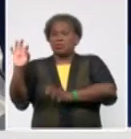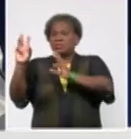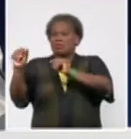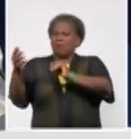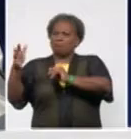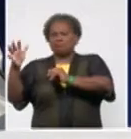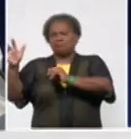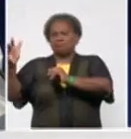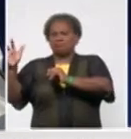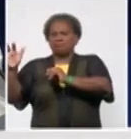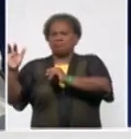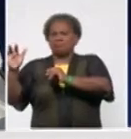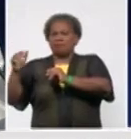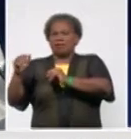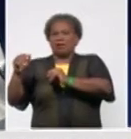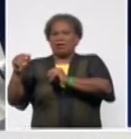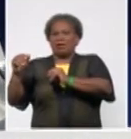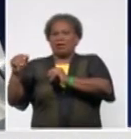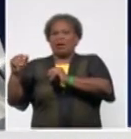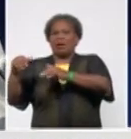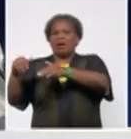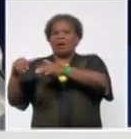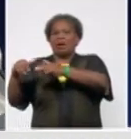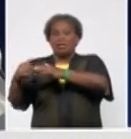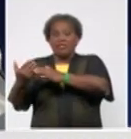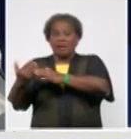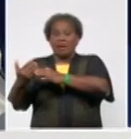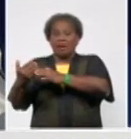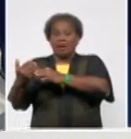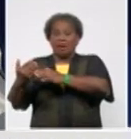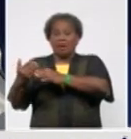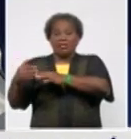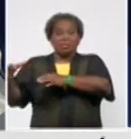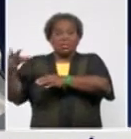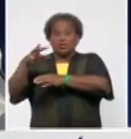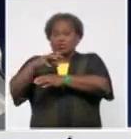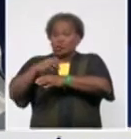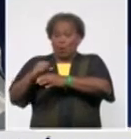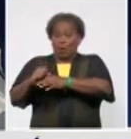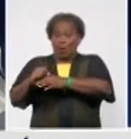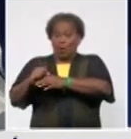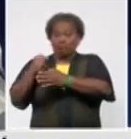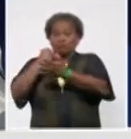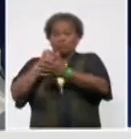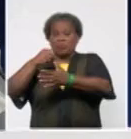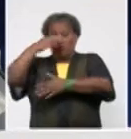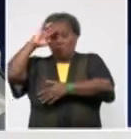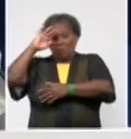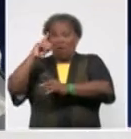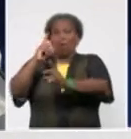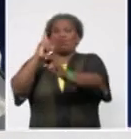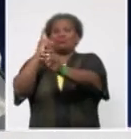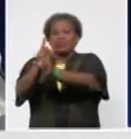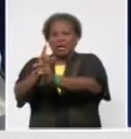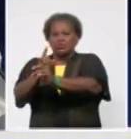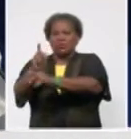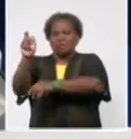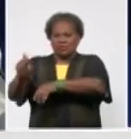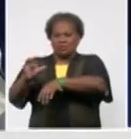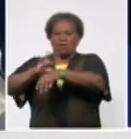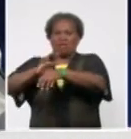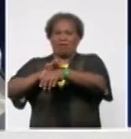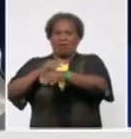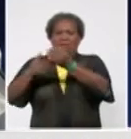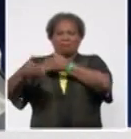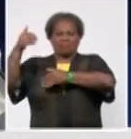I stress, they transmit the disease, which accounts for the 58.9% of all confirmed cases in